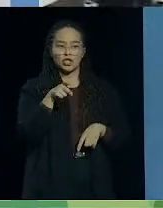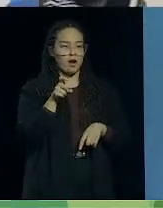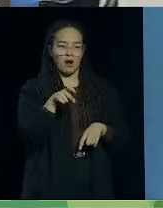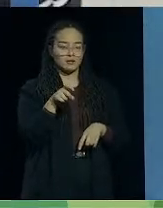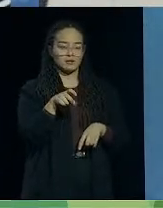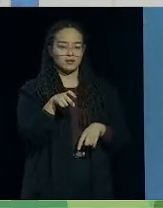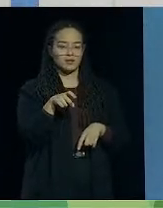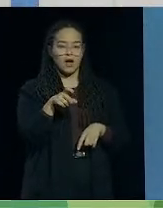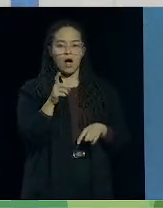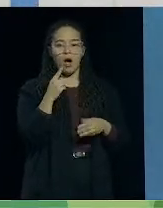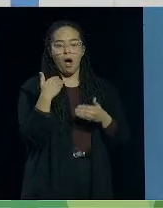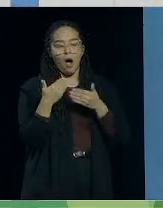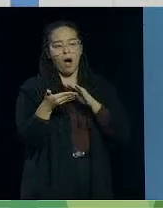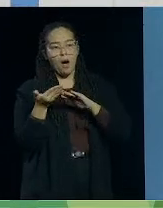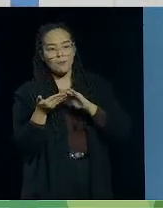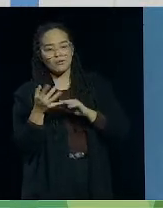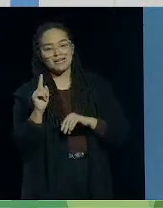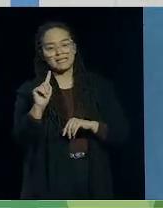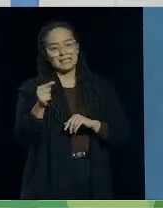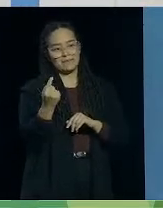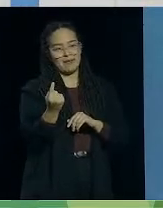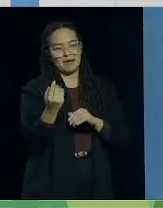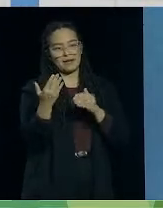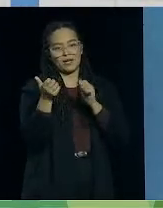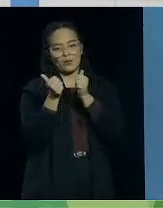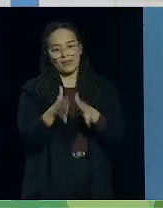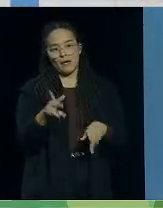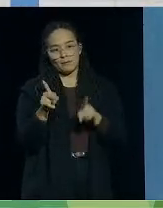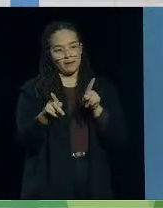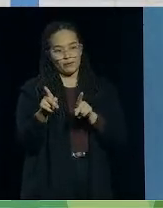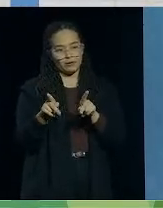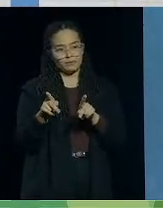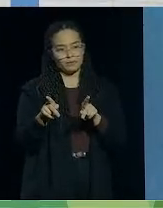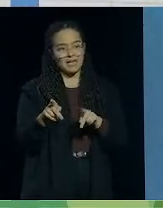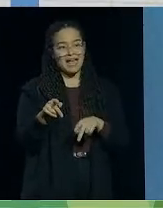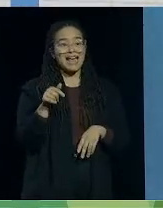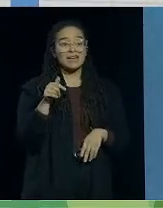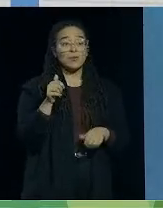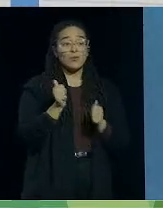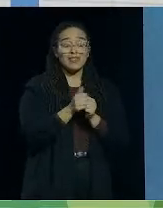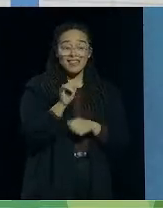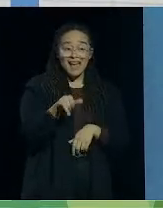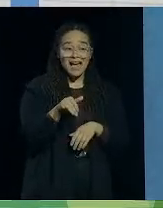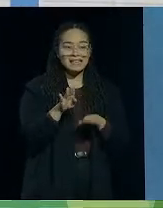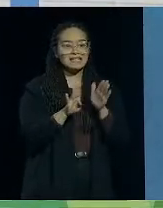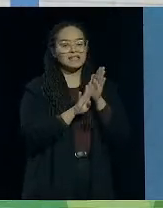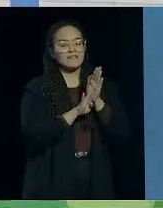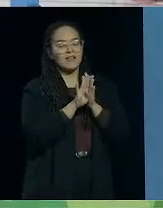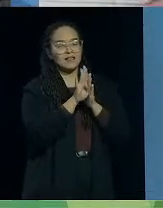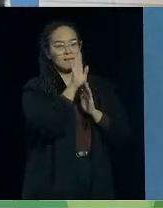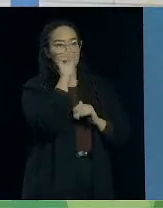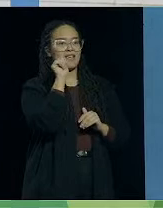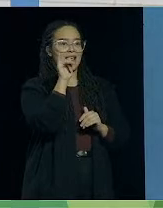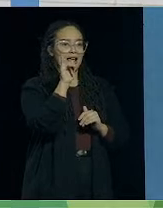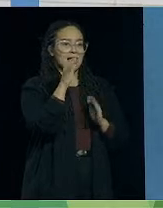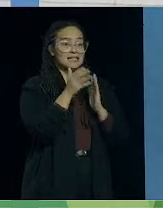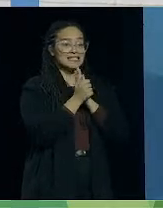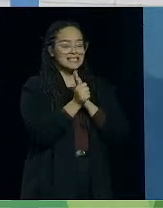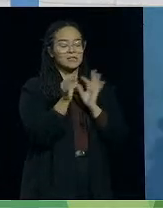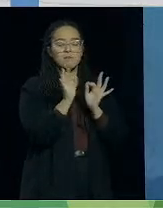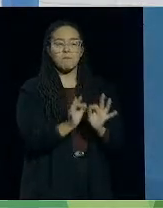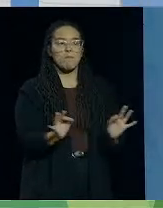not operate independently of people. And in this context, the development of AI skills is so